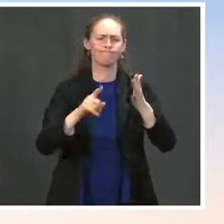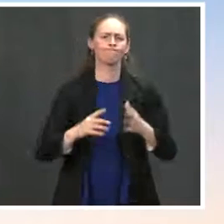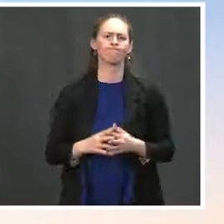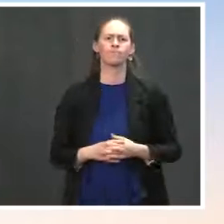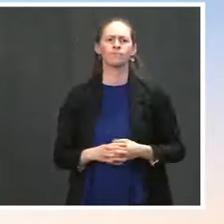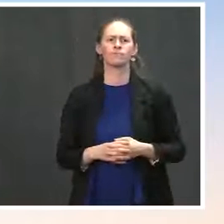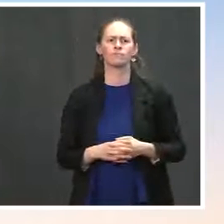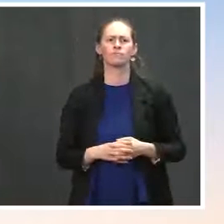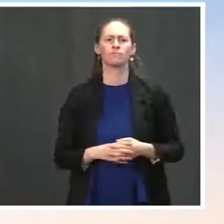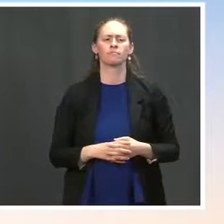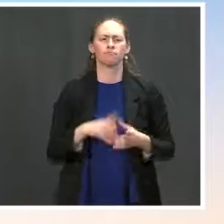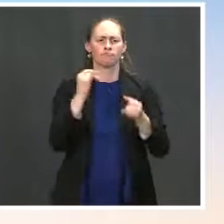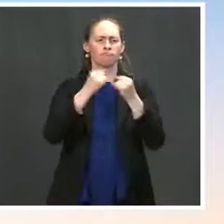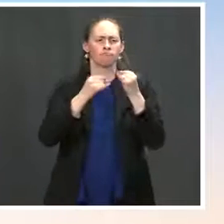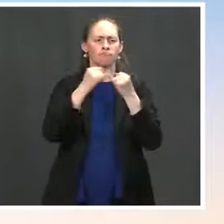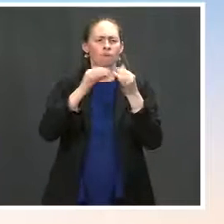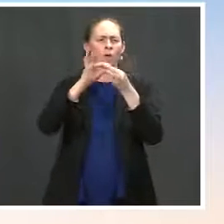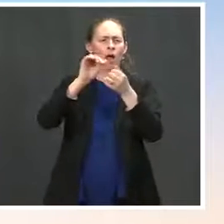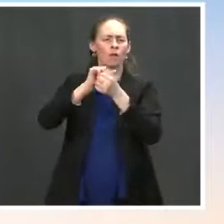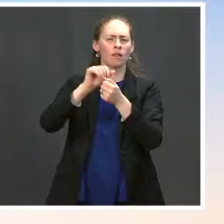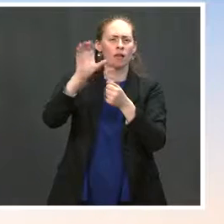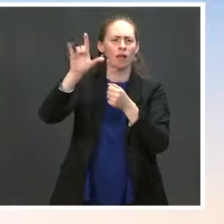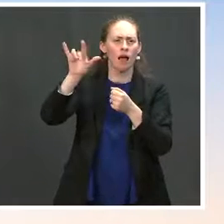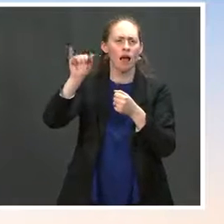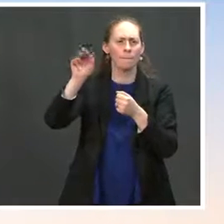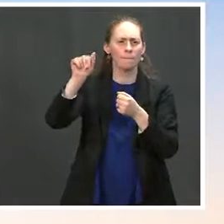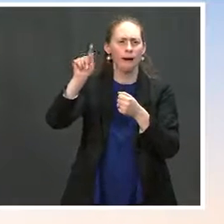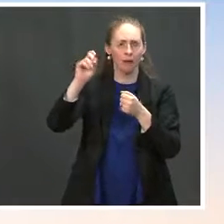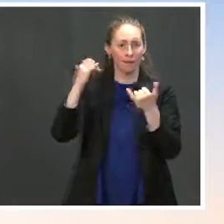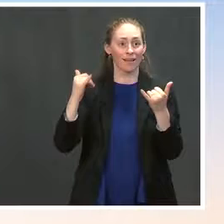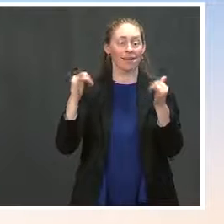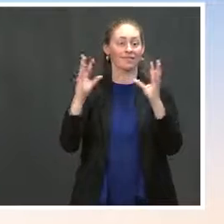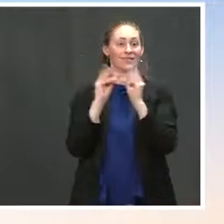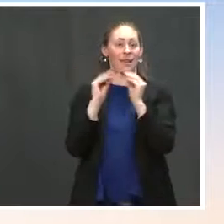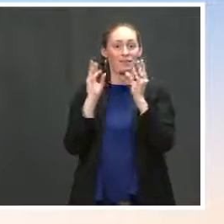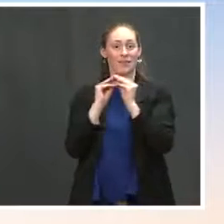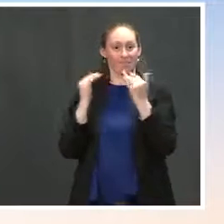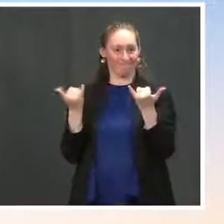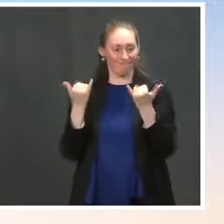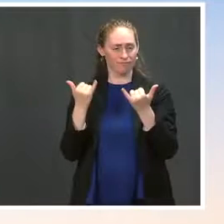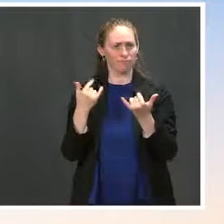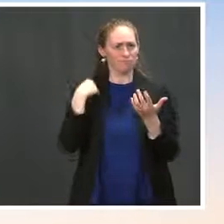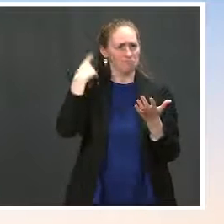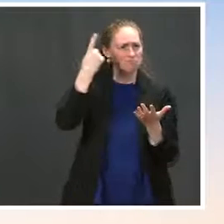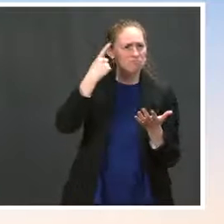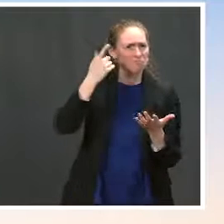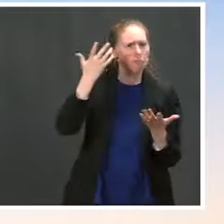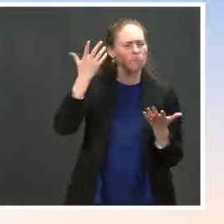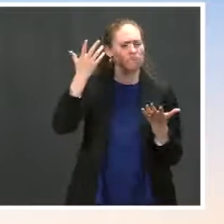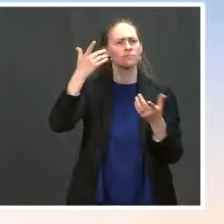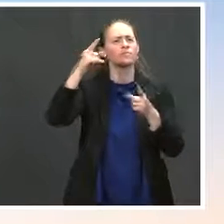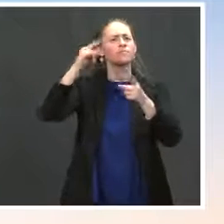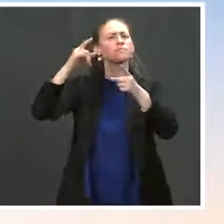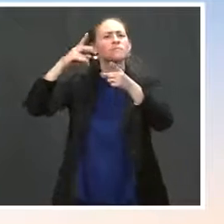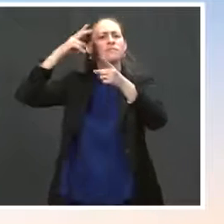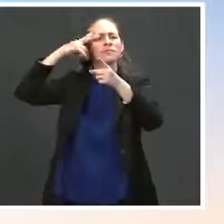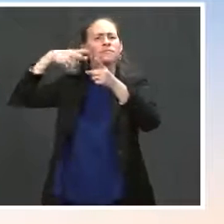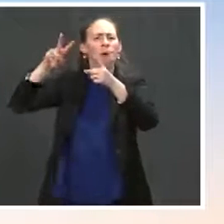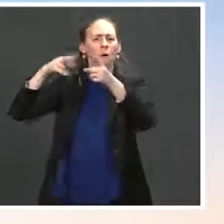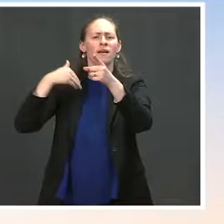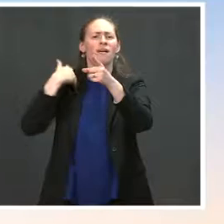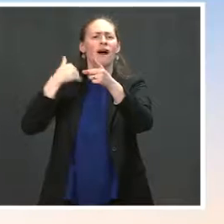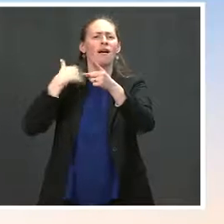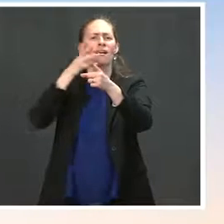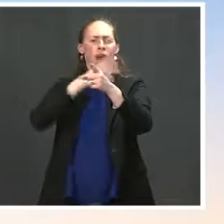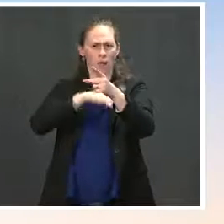one on the climate Sure. summit today, do you have any idea why the Mexican young lady who spoke, she's the Batista, came in before